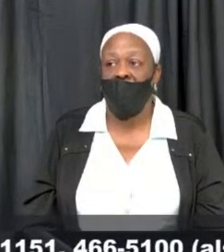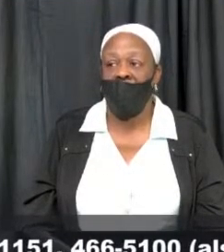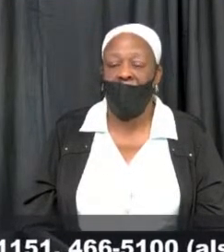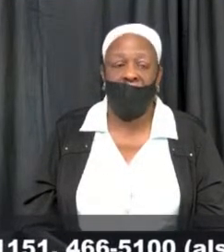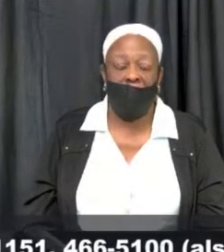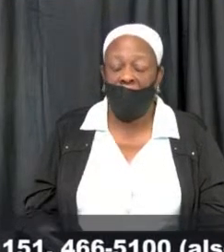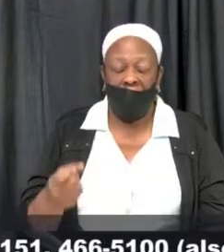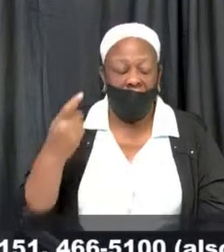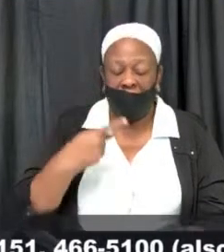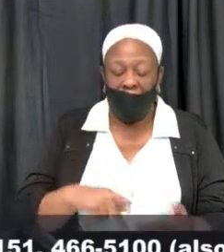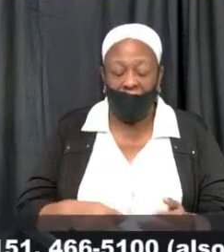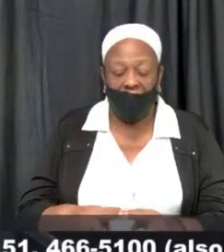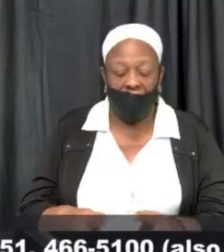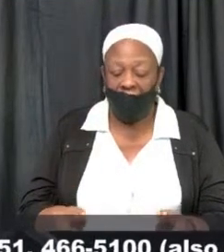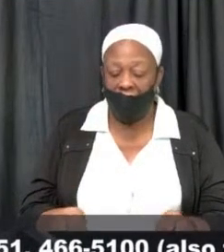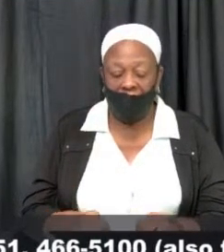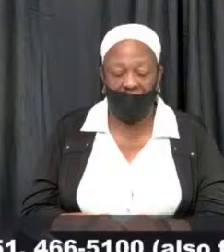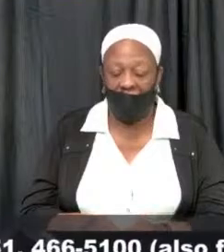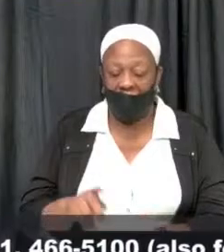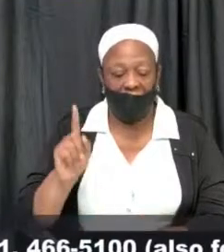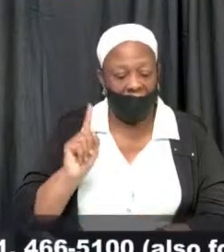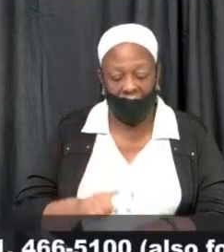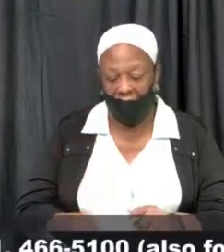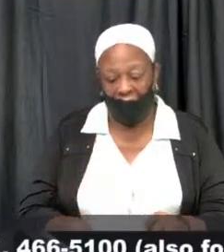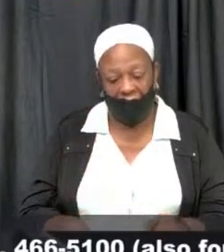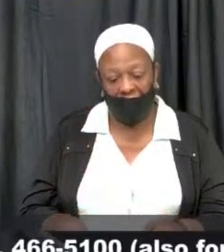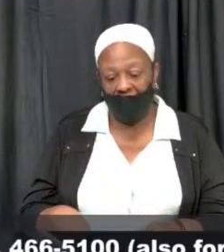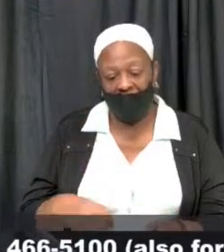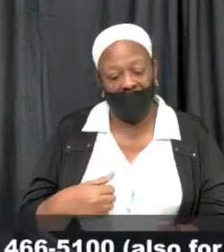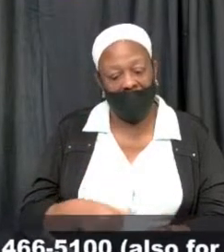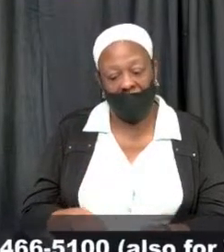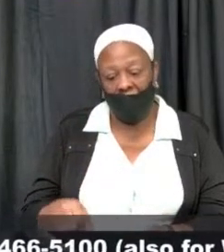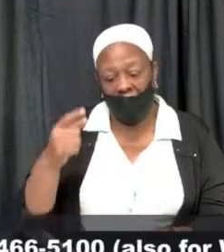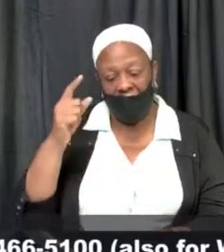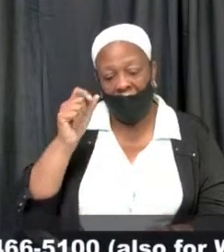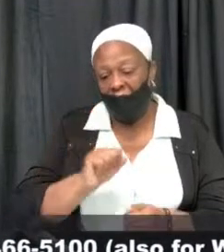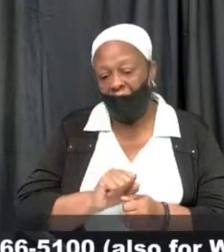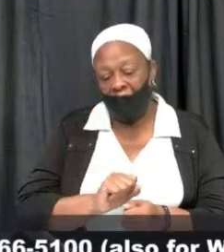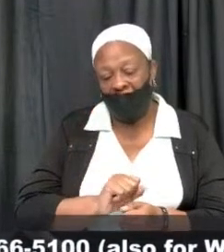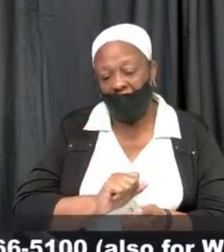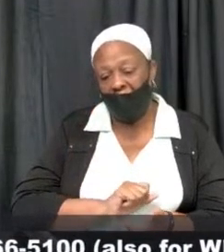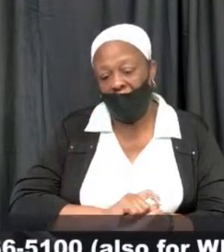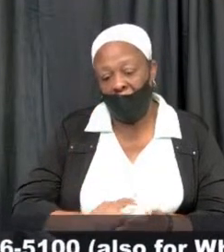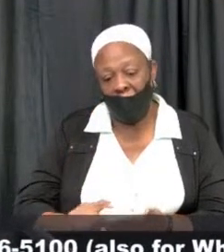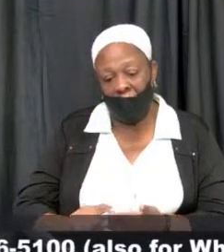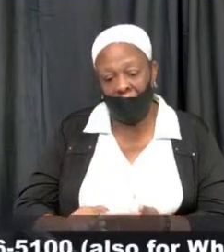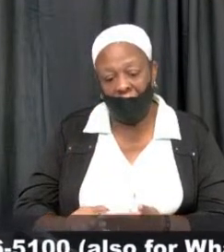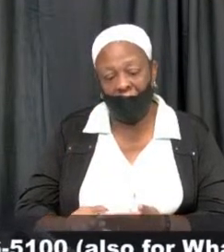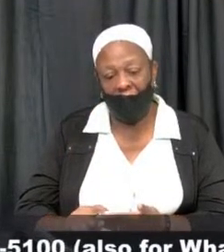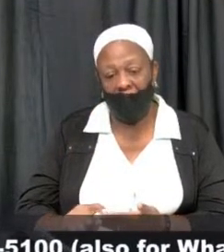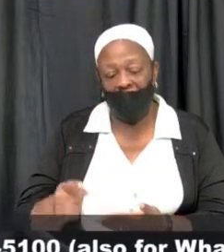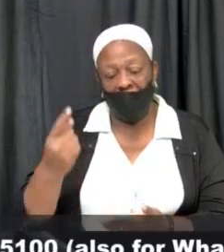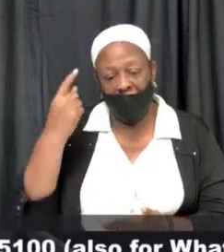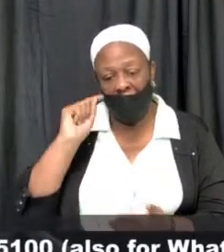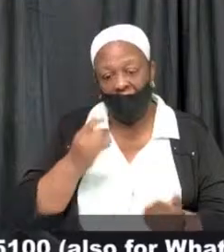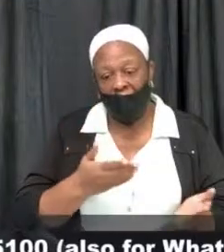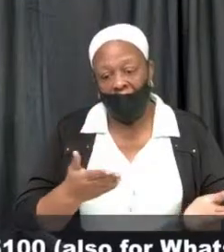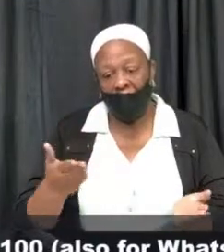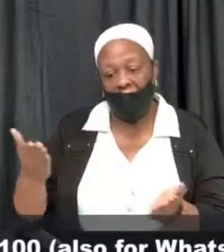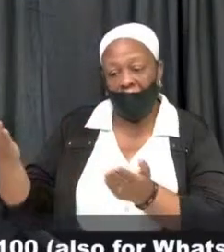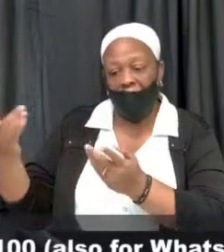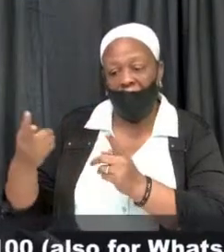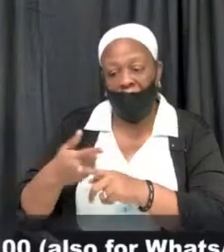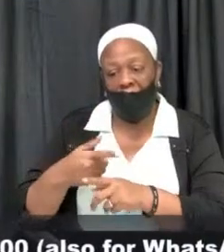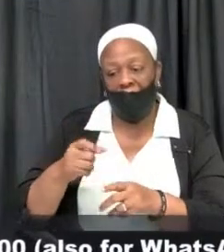activity. Tropical Shipping, in collaboration with CDMO, has given a number of, they call